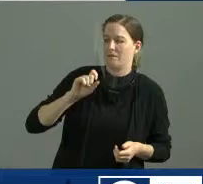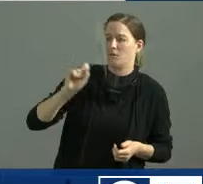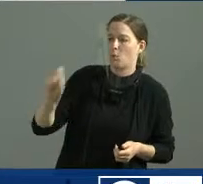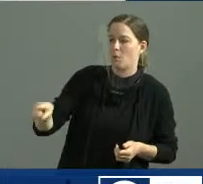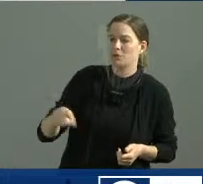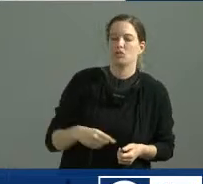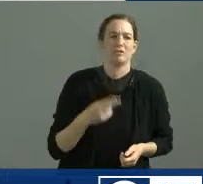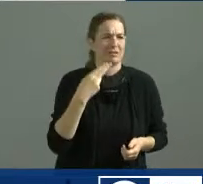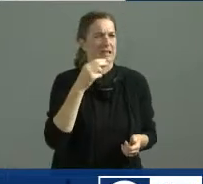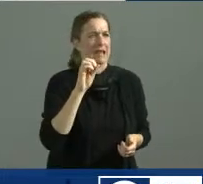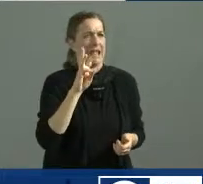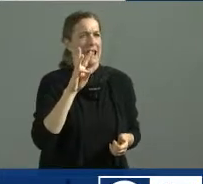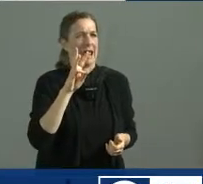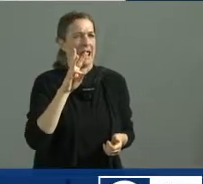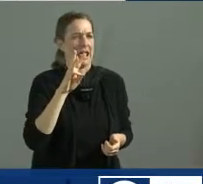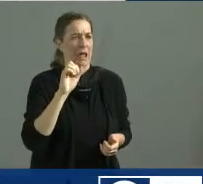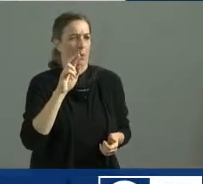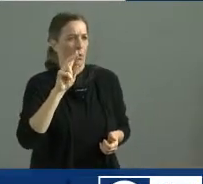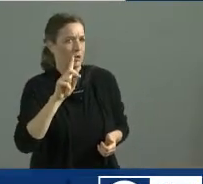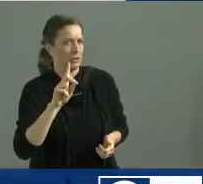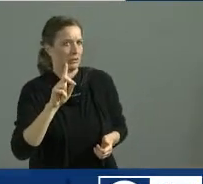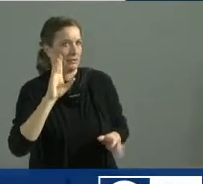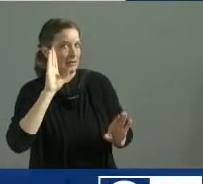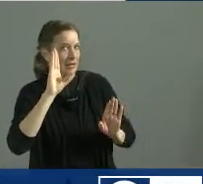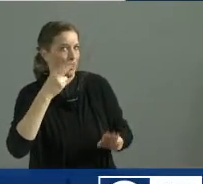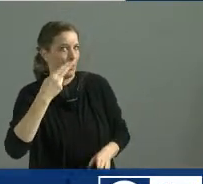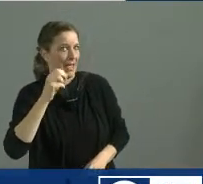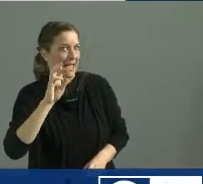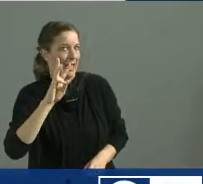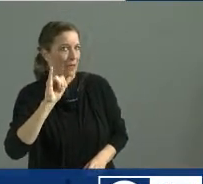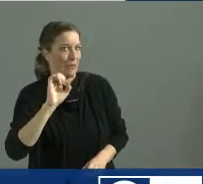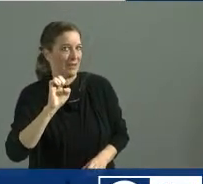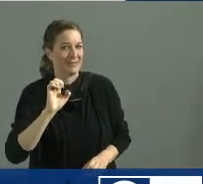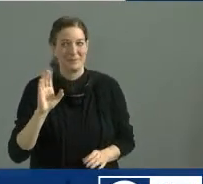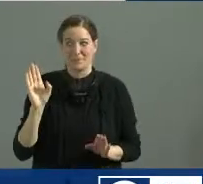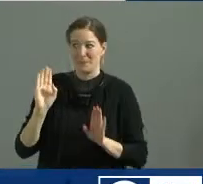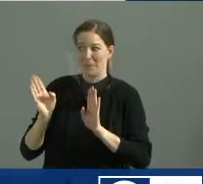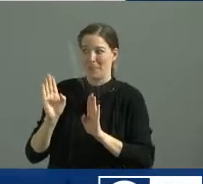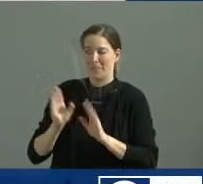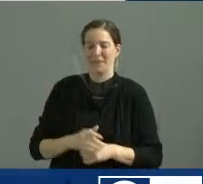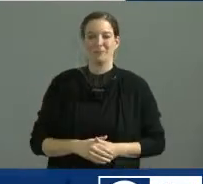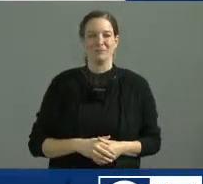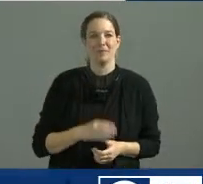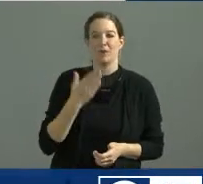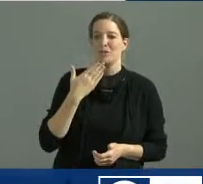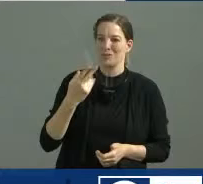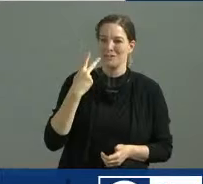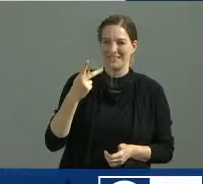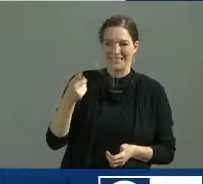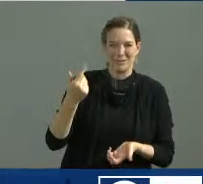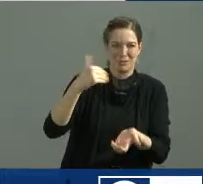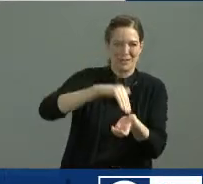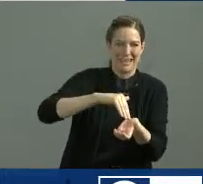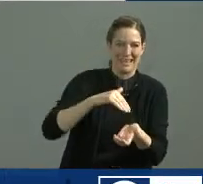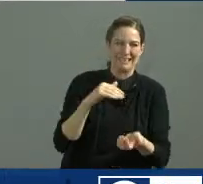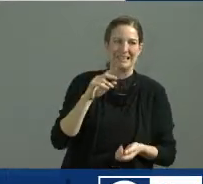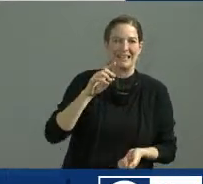I don't hear him. Here we go. Okay, there we go. Well, good to see you again, Doctor.